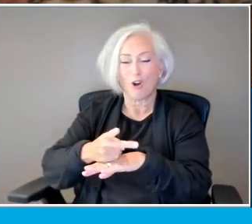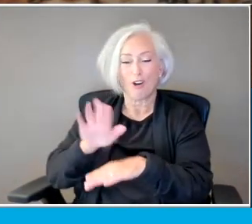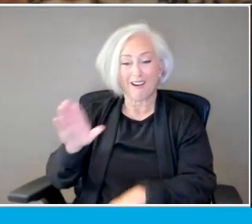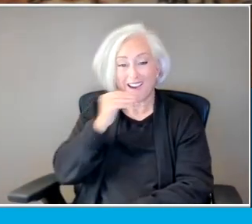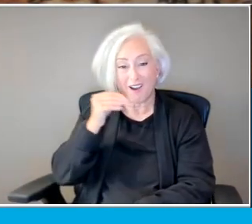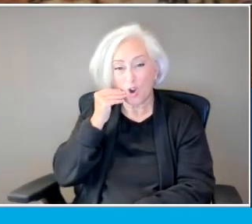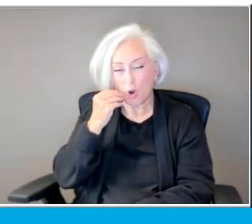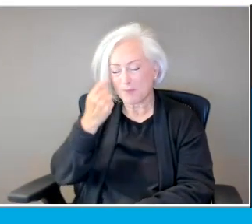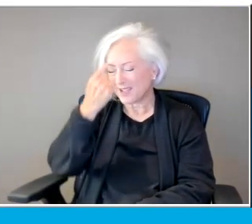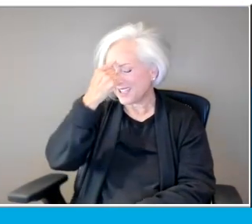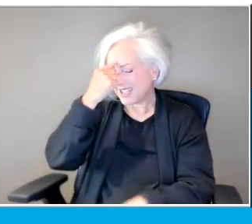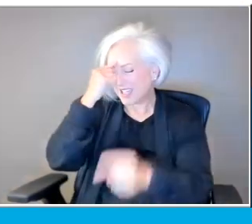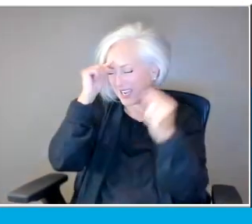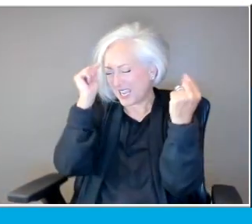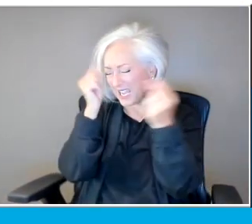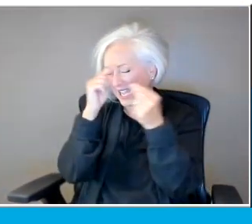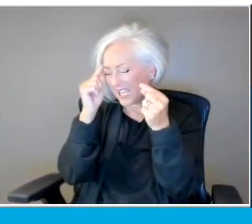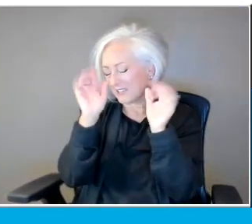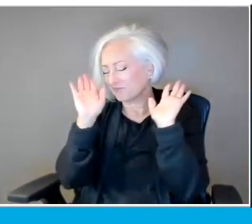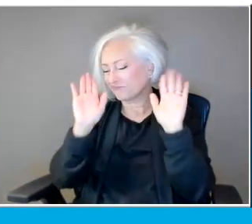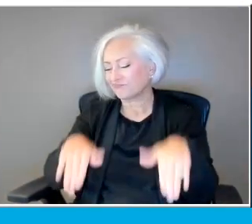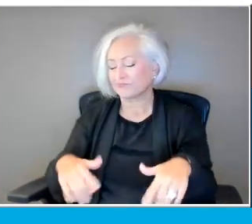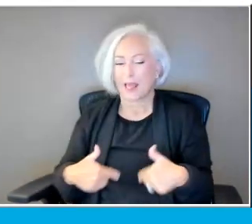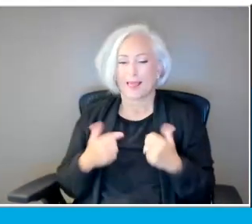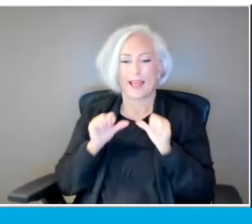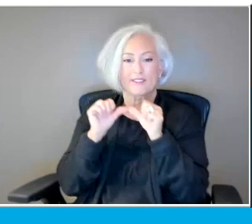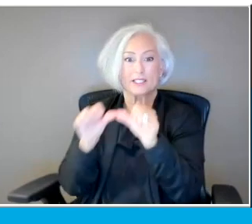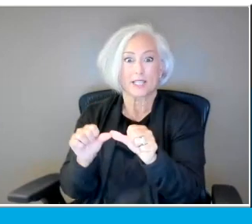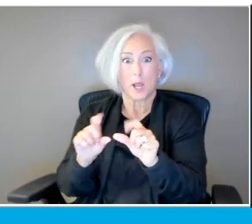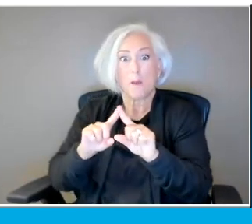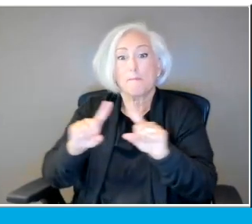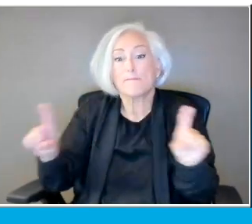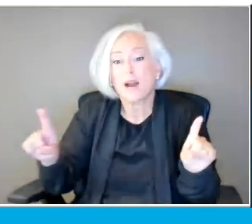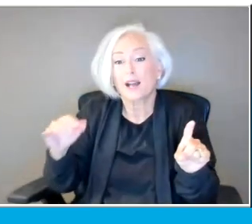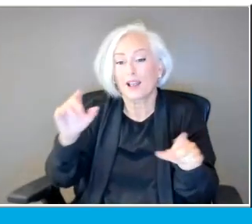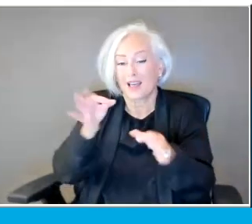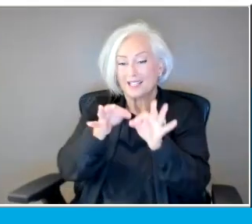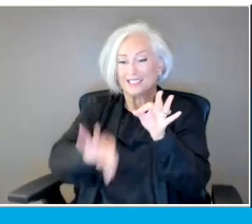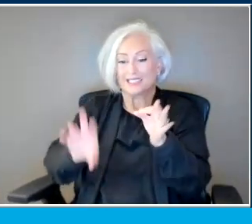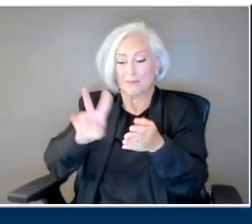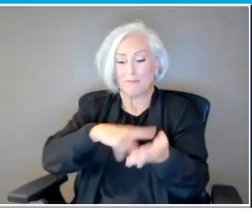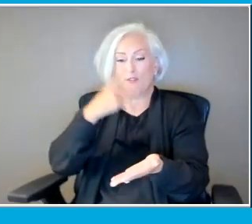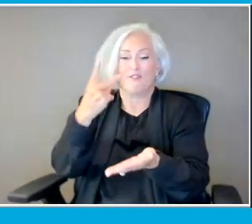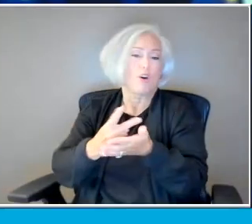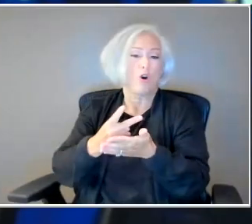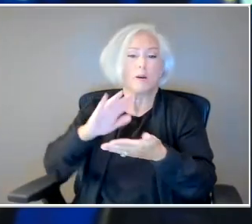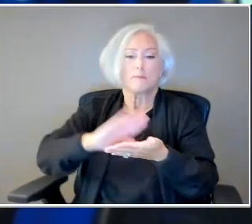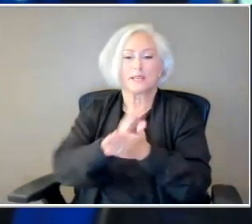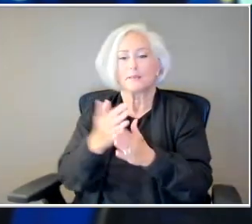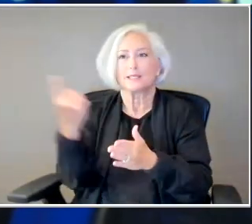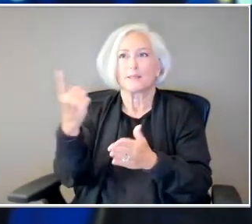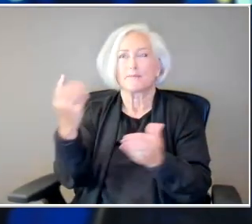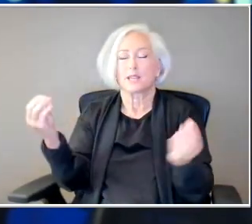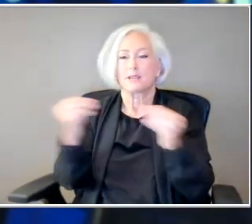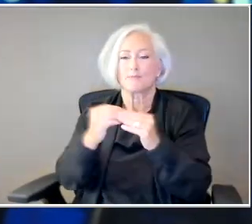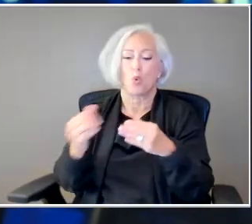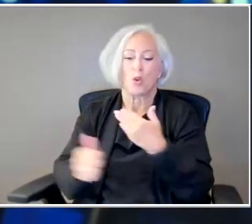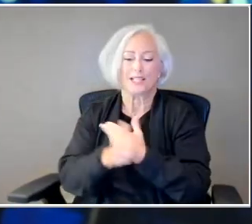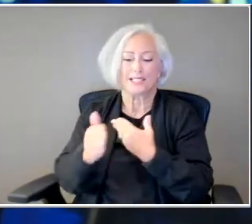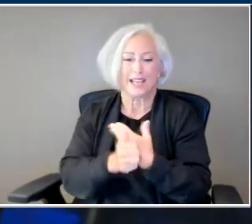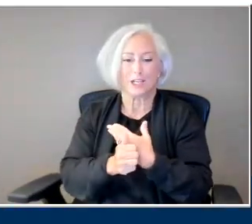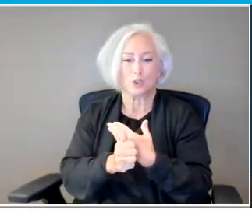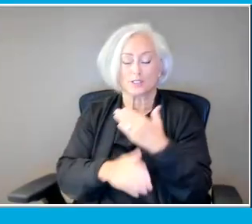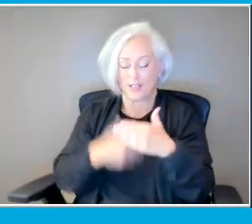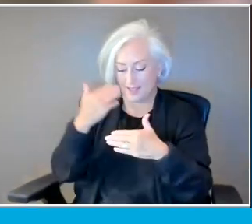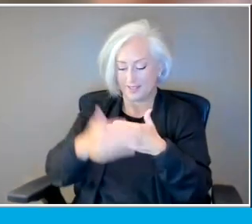life goes on, right? But what happens when that simple fall turns into something far more dangerous? I'm Jessica Lovell on the next Morning